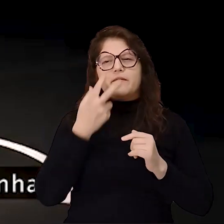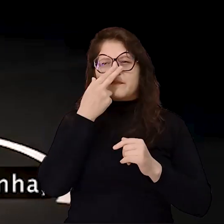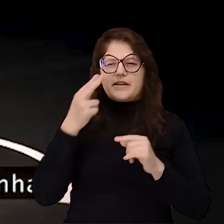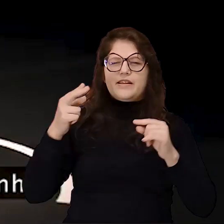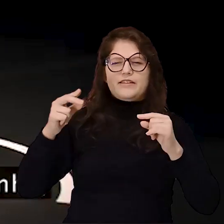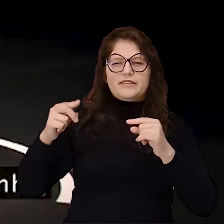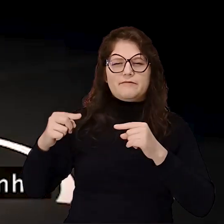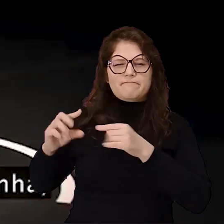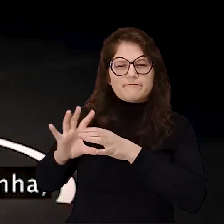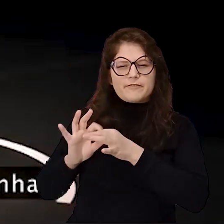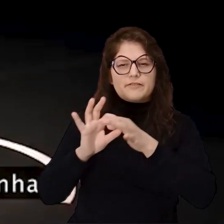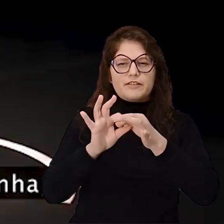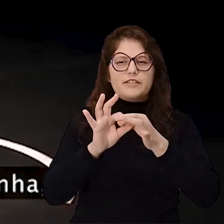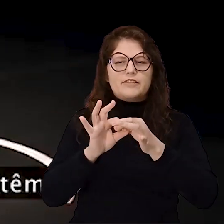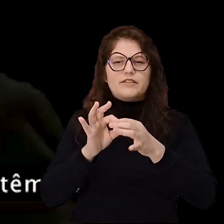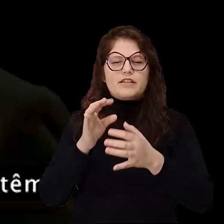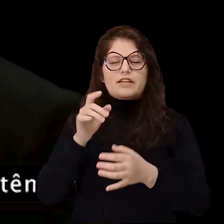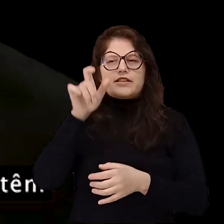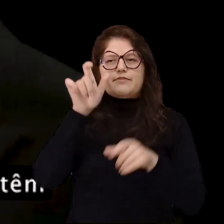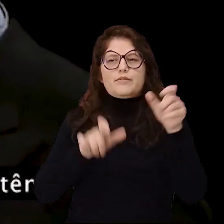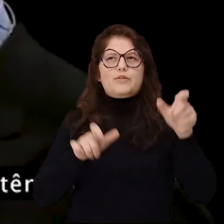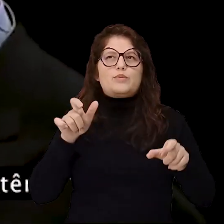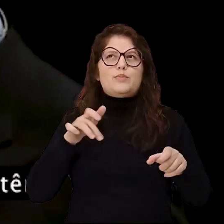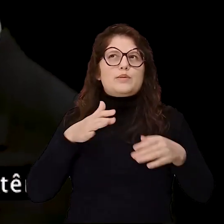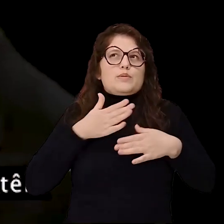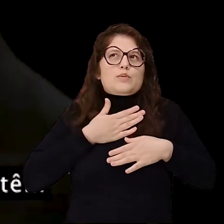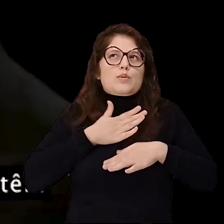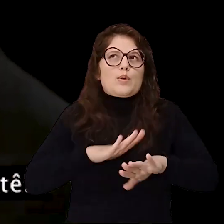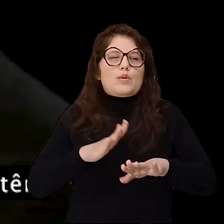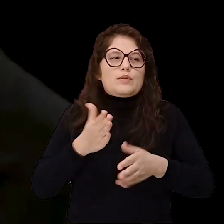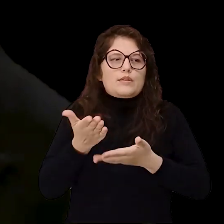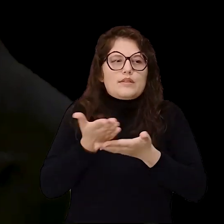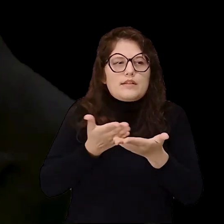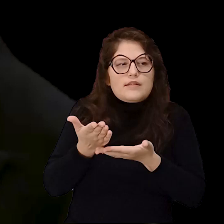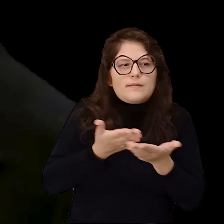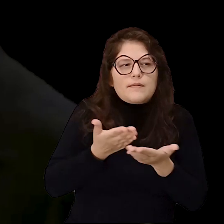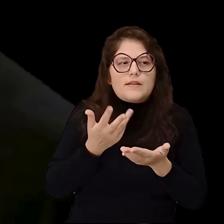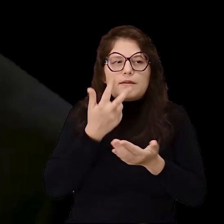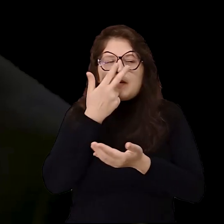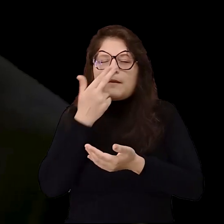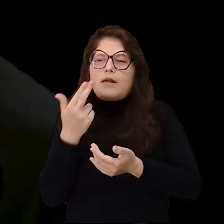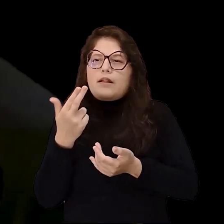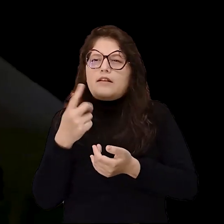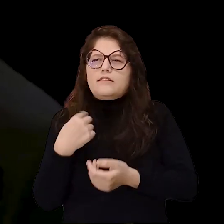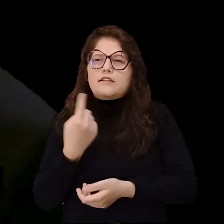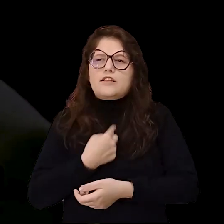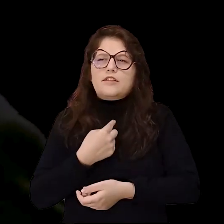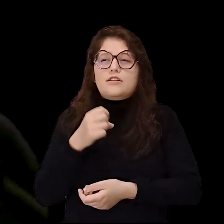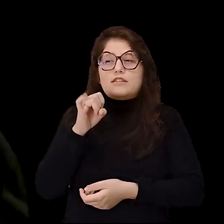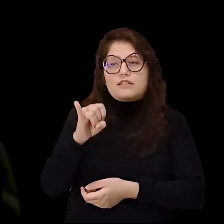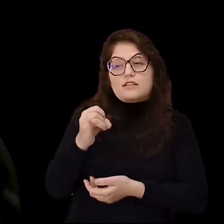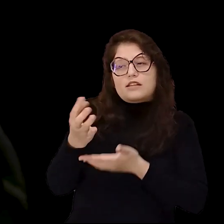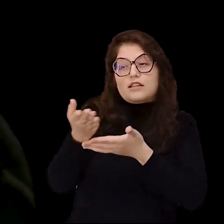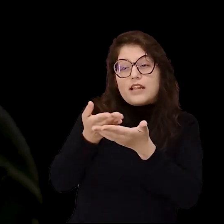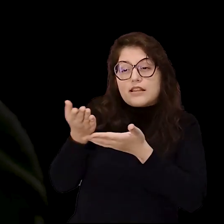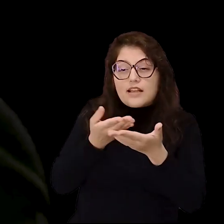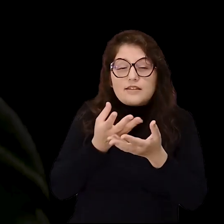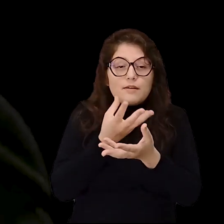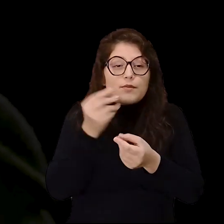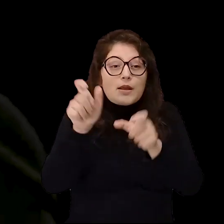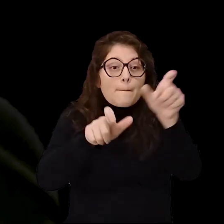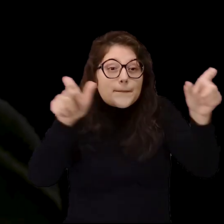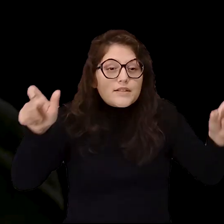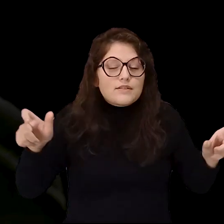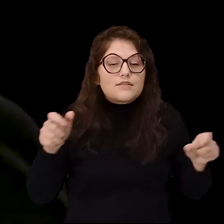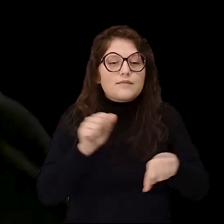was connected in some strange way to this distaste that people still have for the idea of treatment, the notion that somehow if we went out and